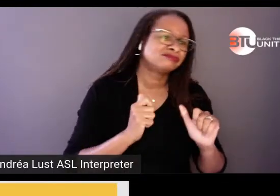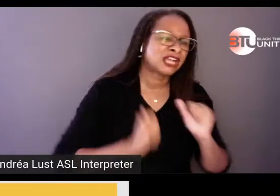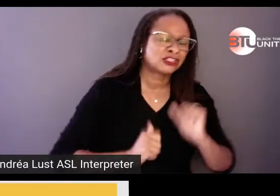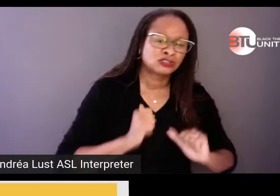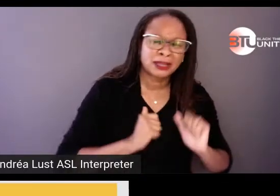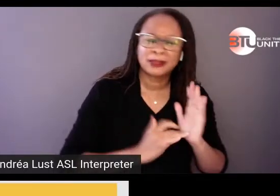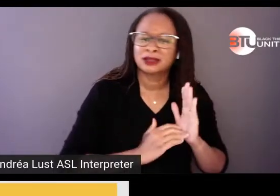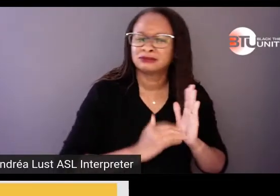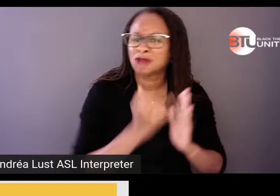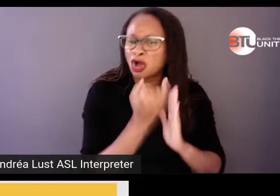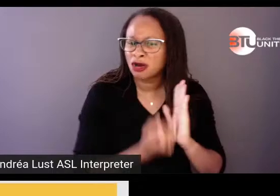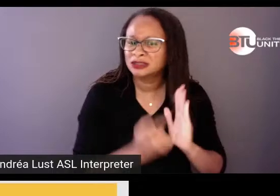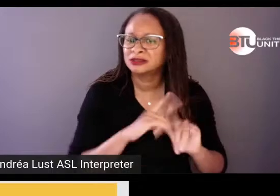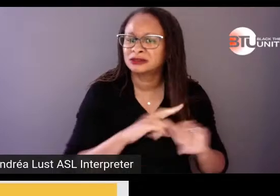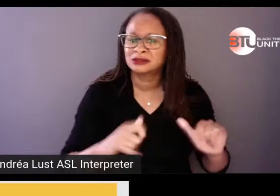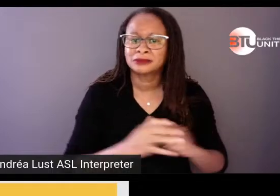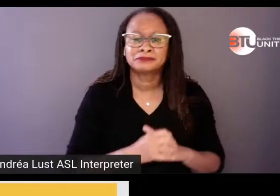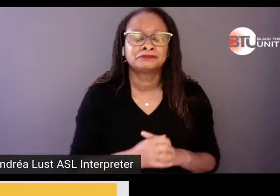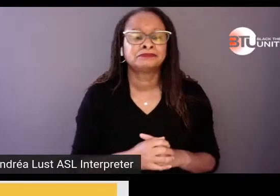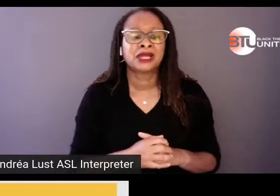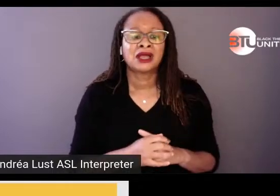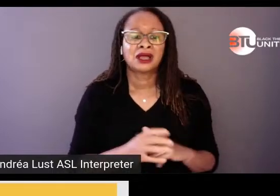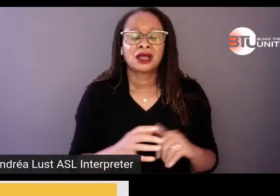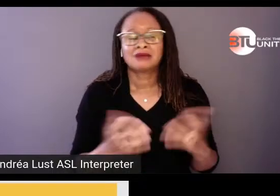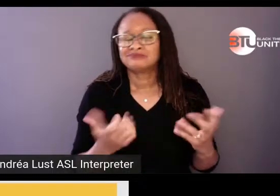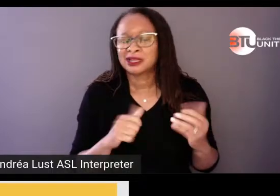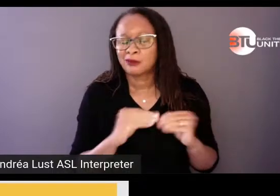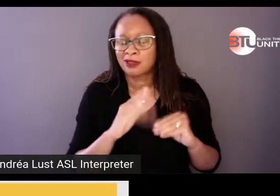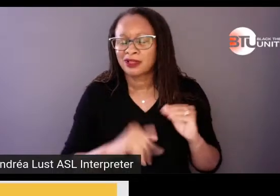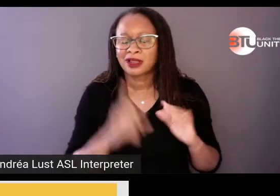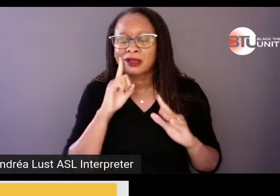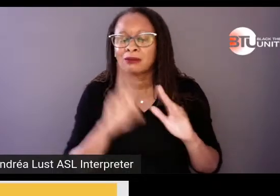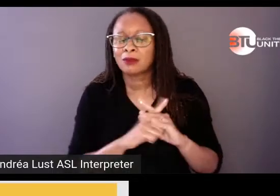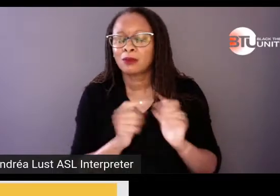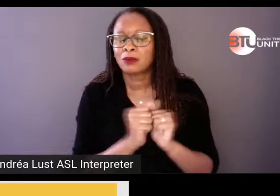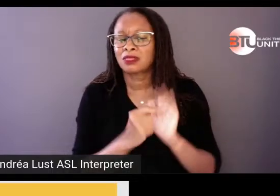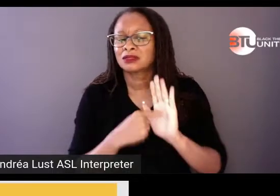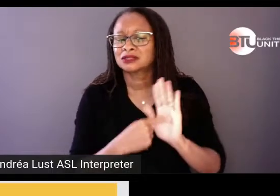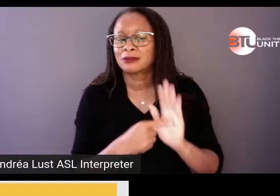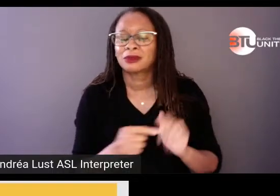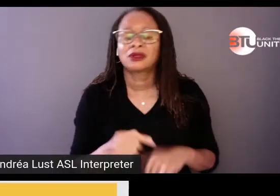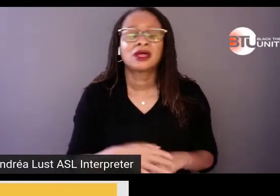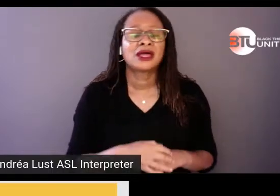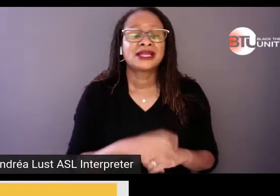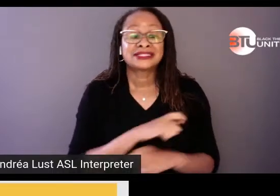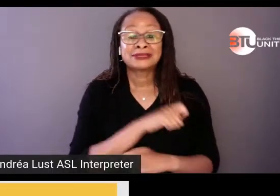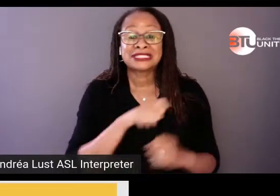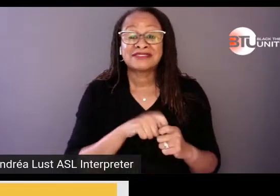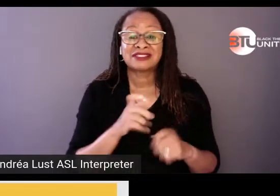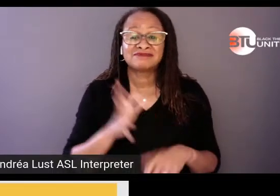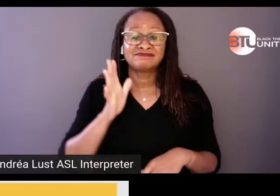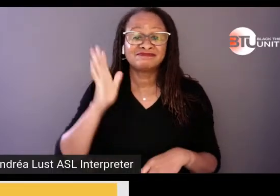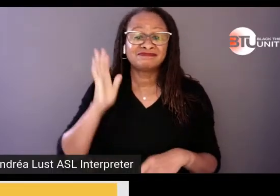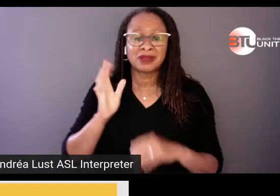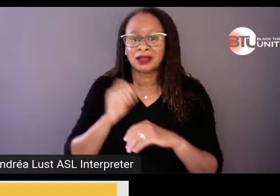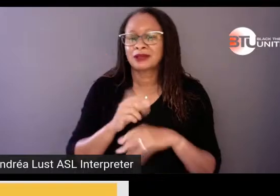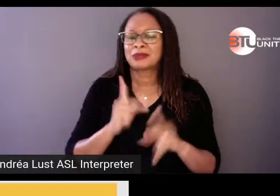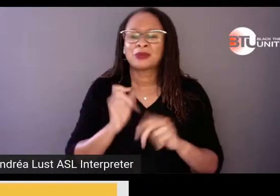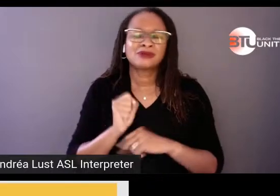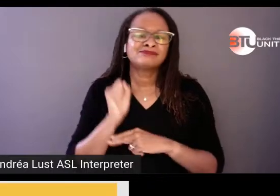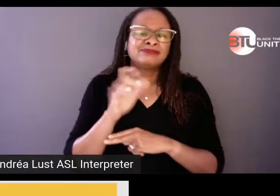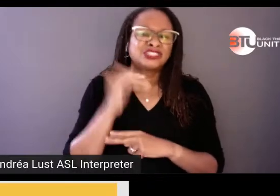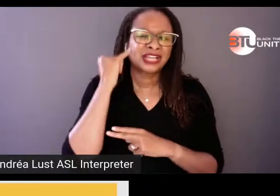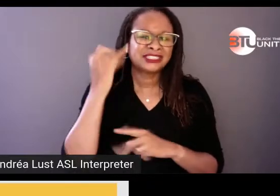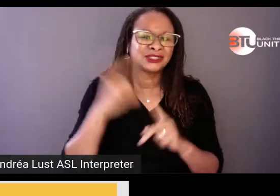anymore. I'm sure that I could come up with examples, but particularly like back when people would go in and pitch ideas at